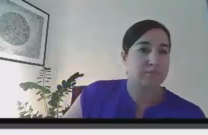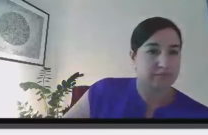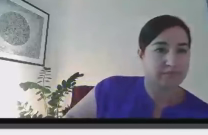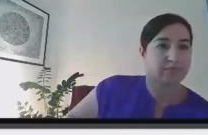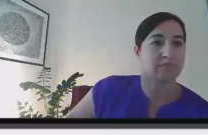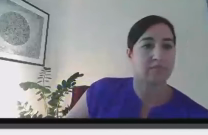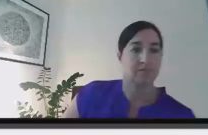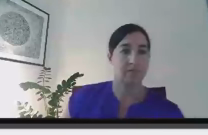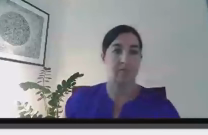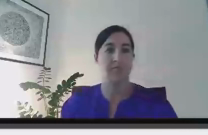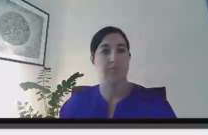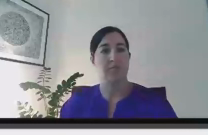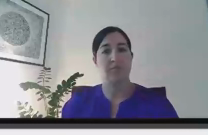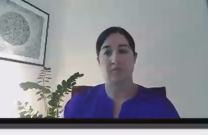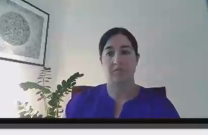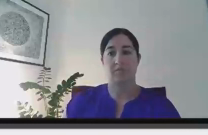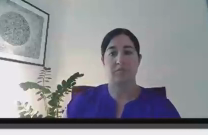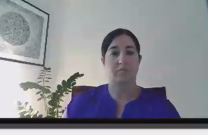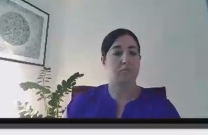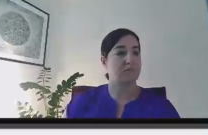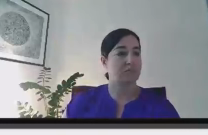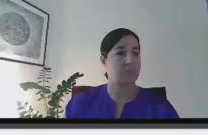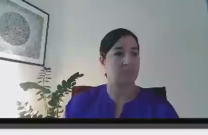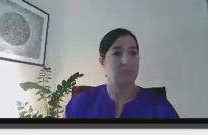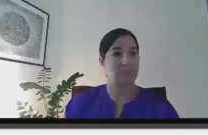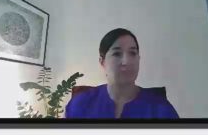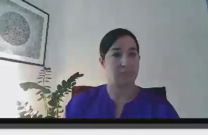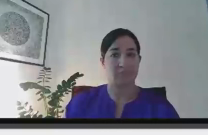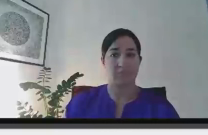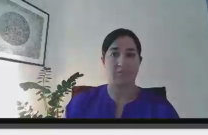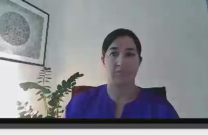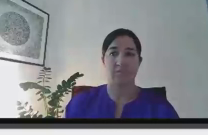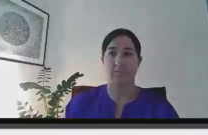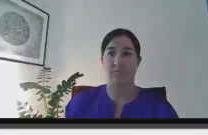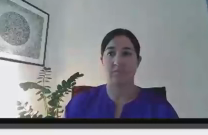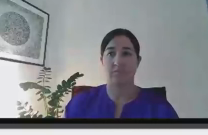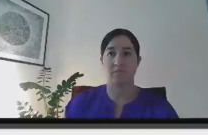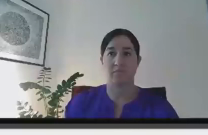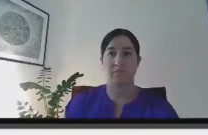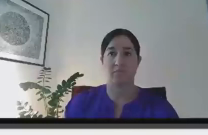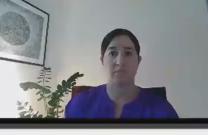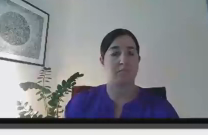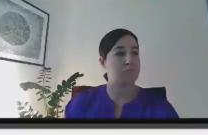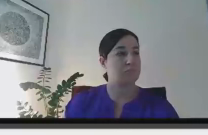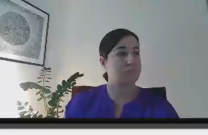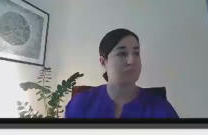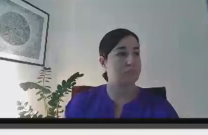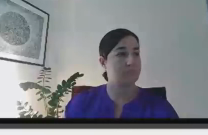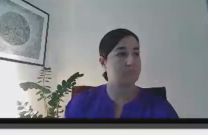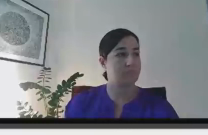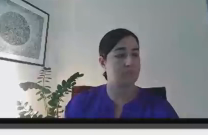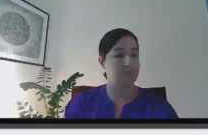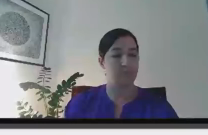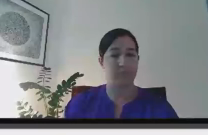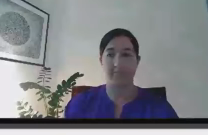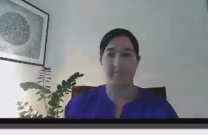end, closer to Highway 81. And this is a kind of a cut section where we